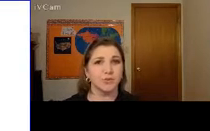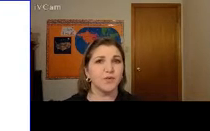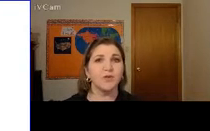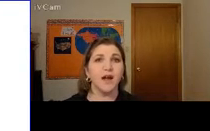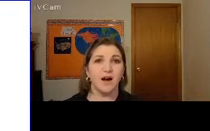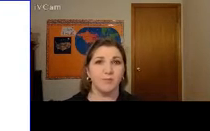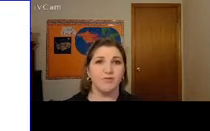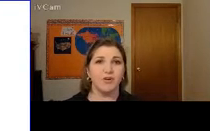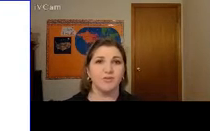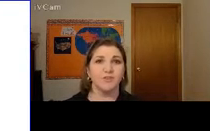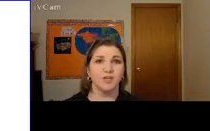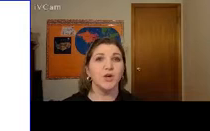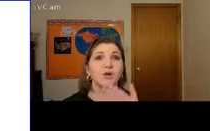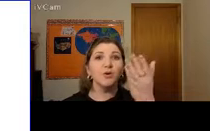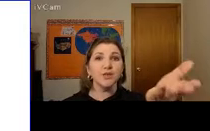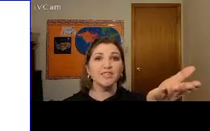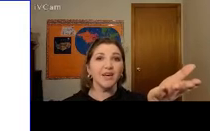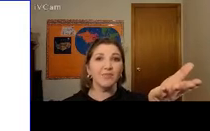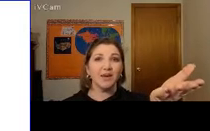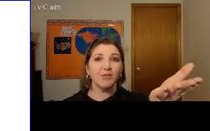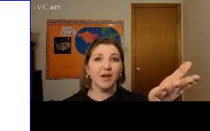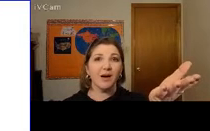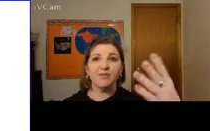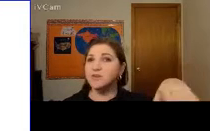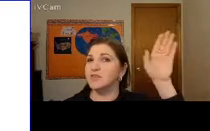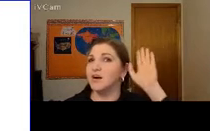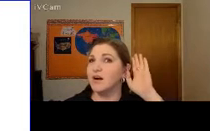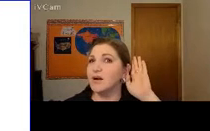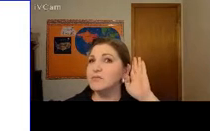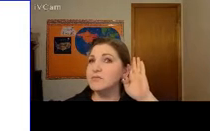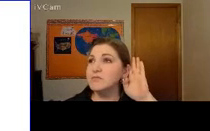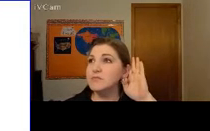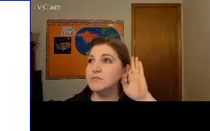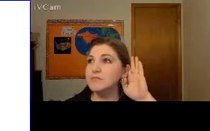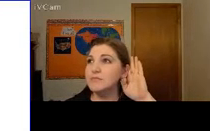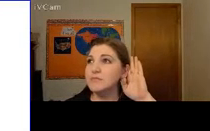to reviewing homophones. Who can tell me what homophones are?